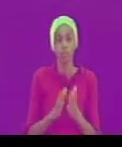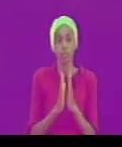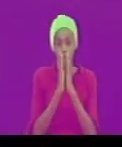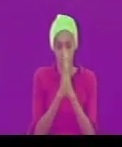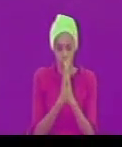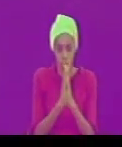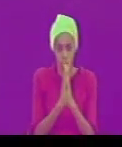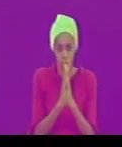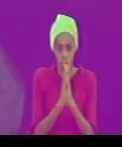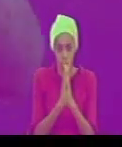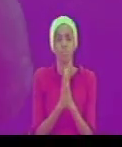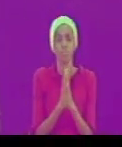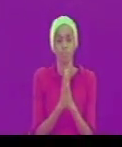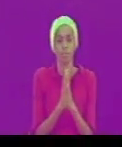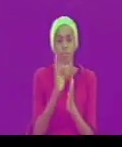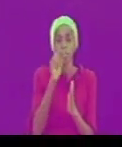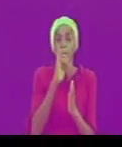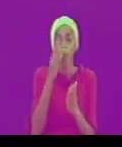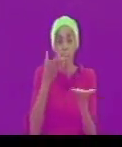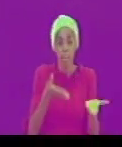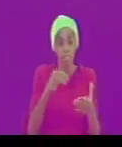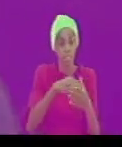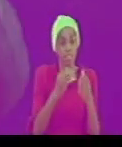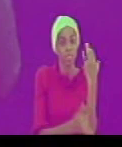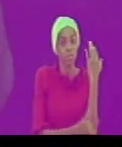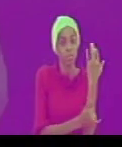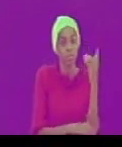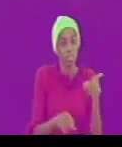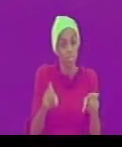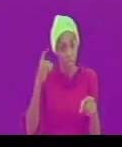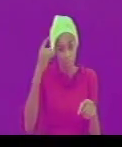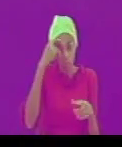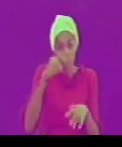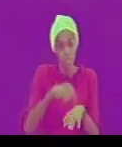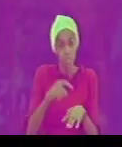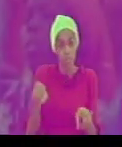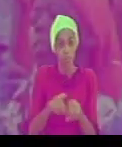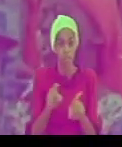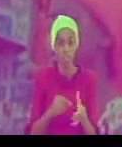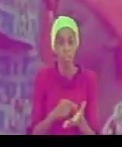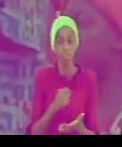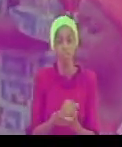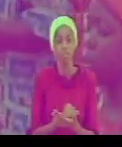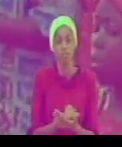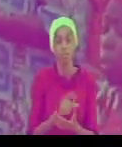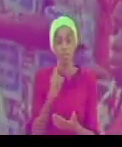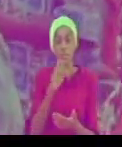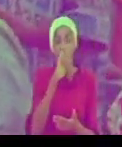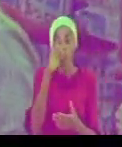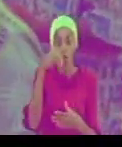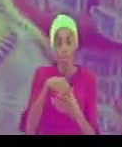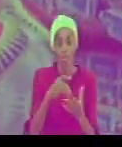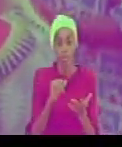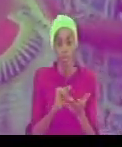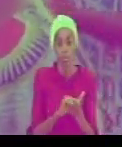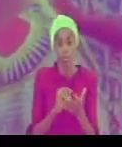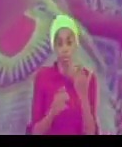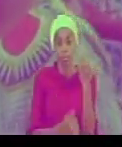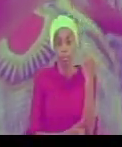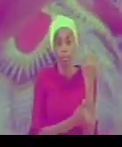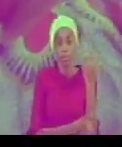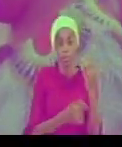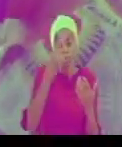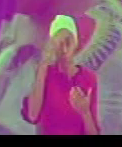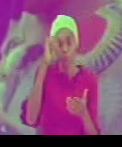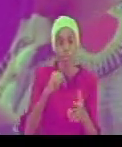for a time like this. You are in that country for a time like this. You are in that continent for a time like this. That is why we